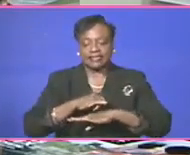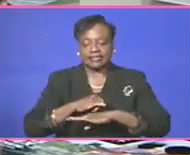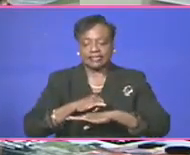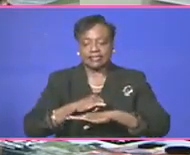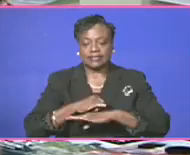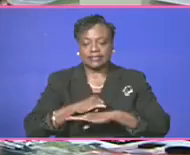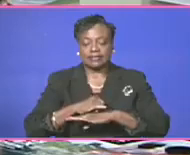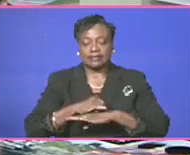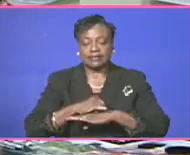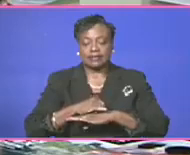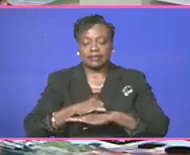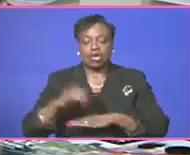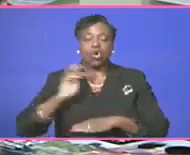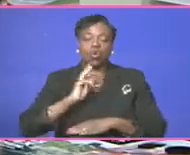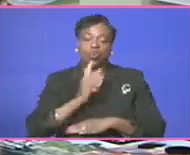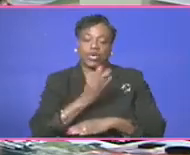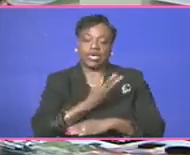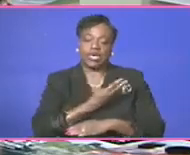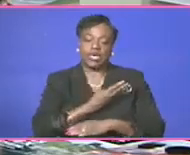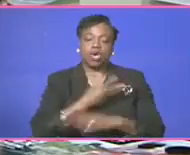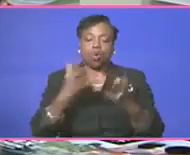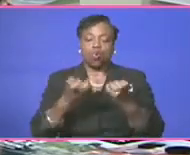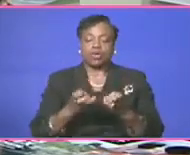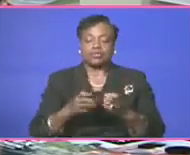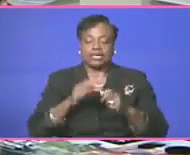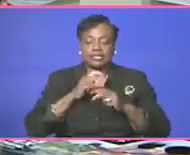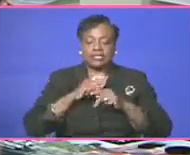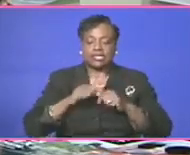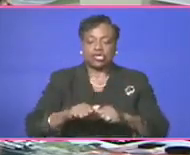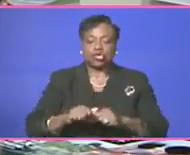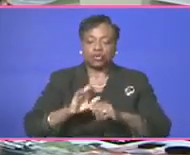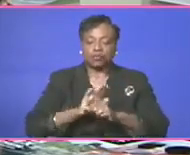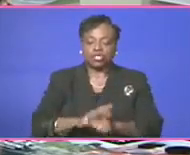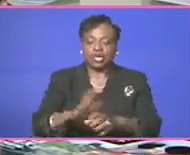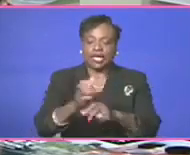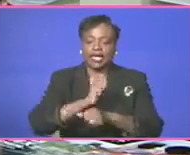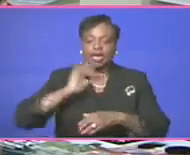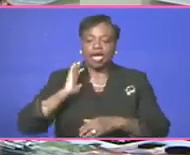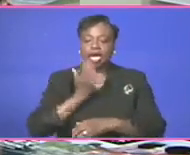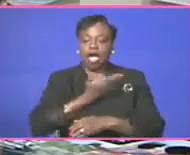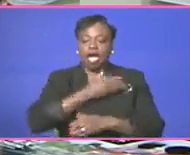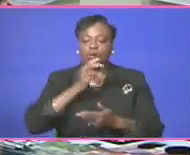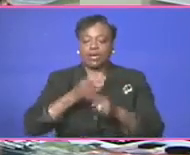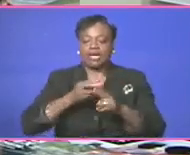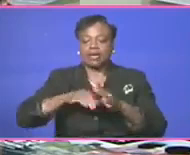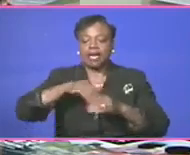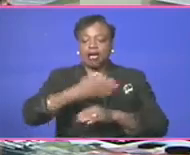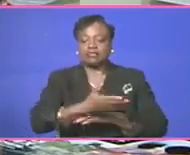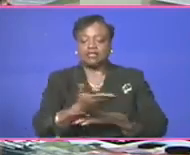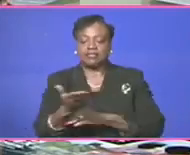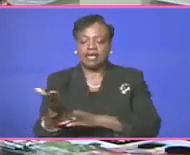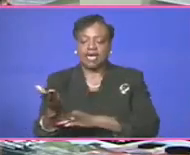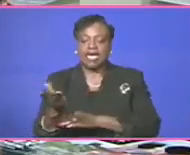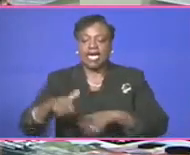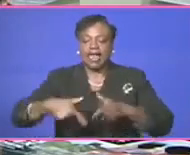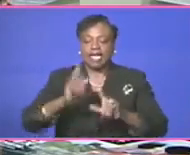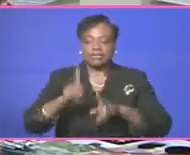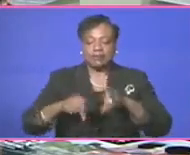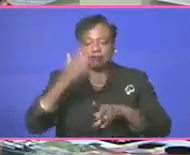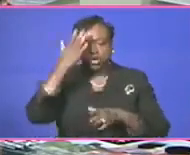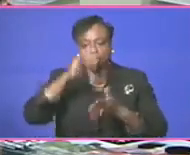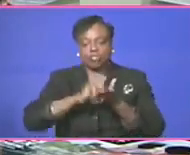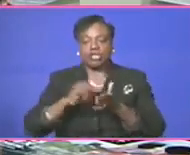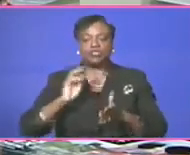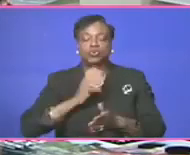should come up. And we intend to keep pushing and getting our name out there to let people know that we want to venture